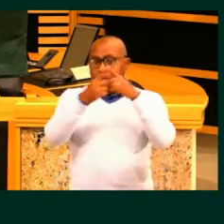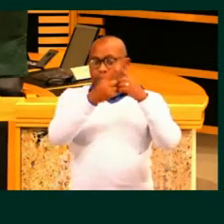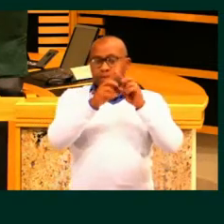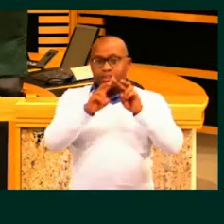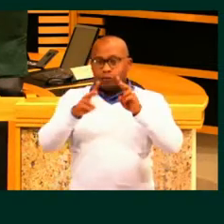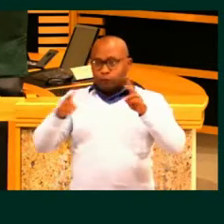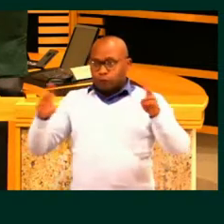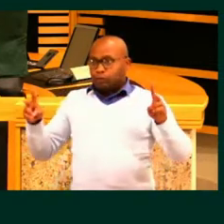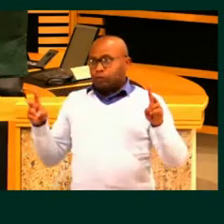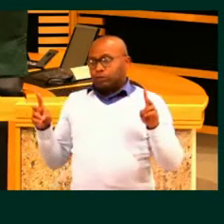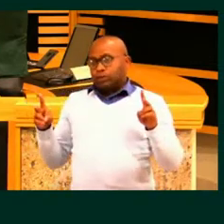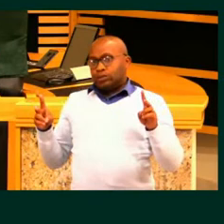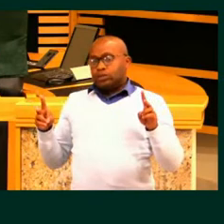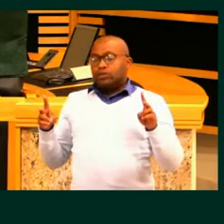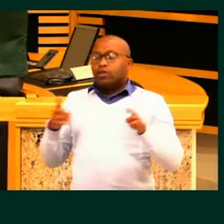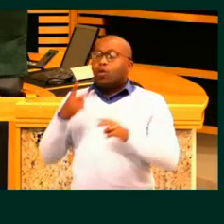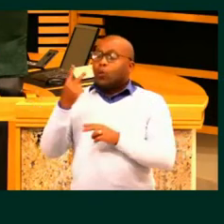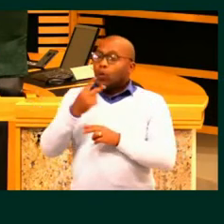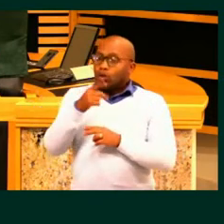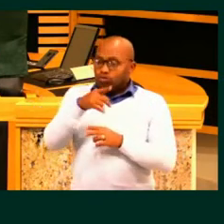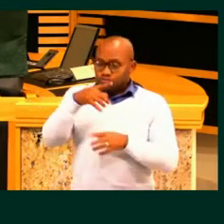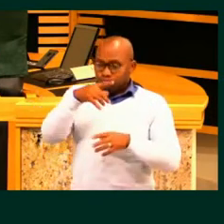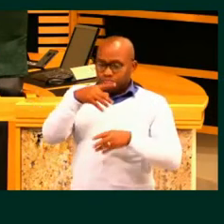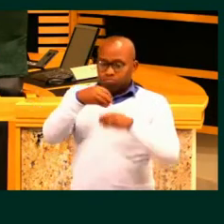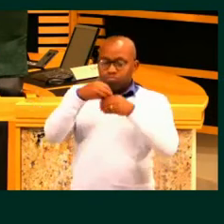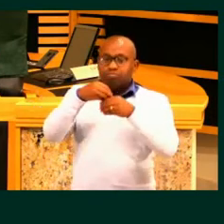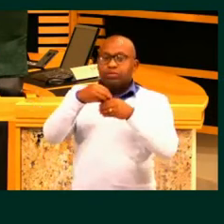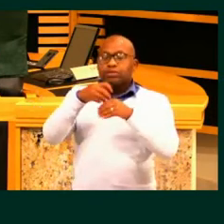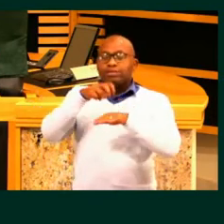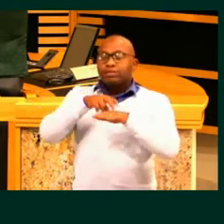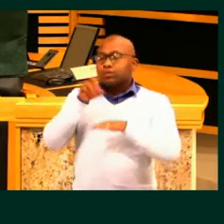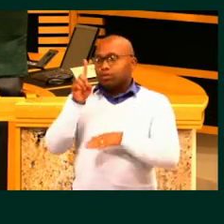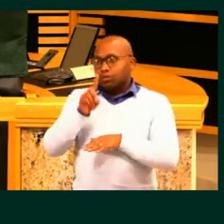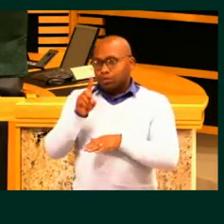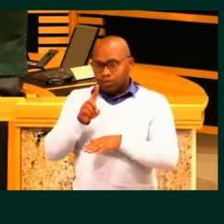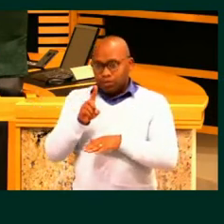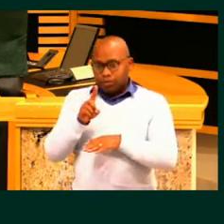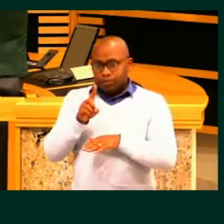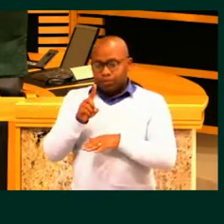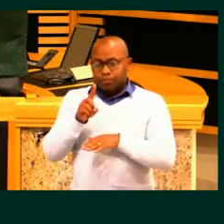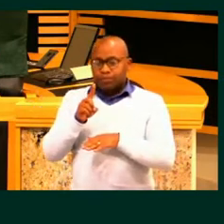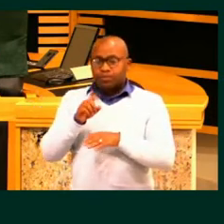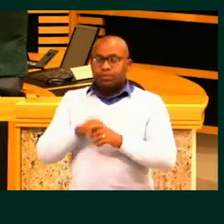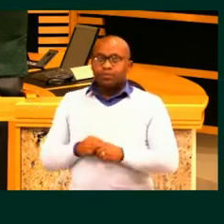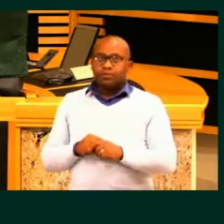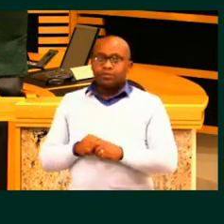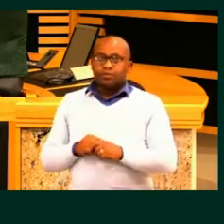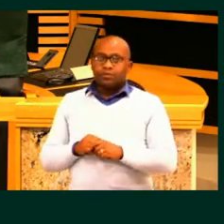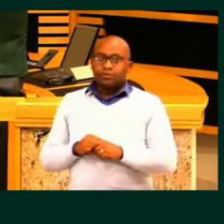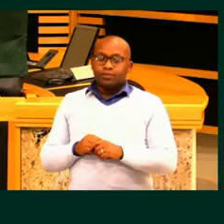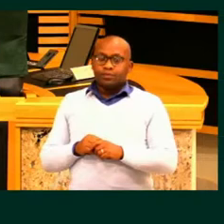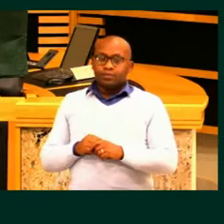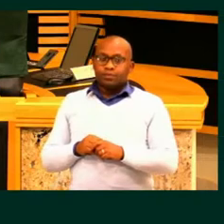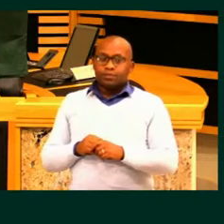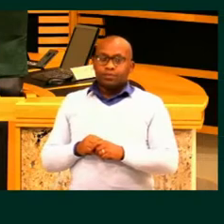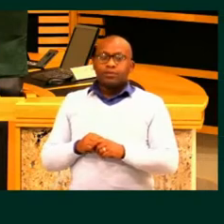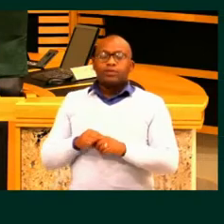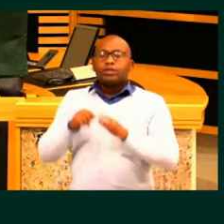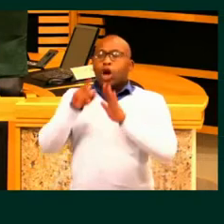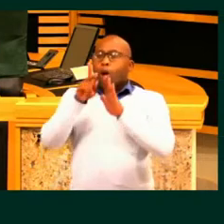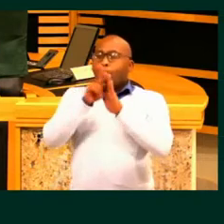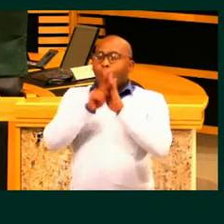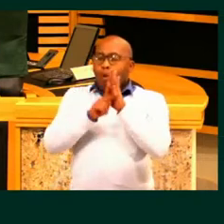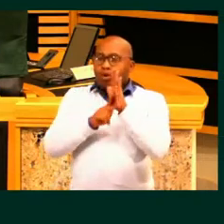also will require a an injection of the harmonization of the policies